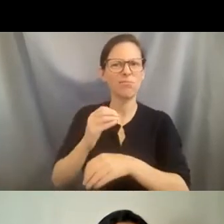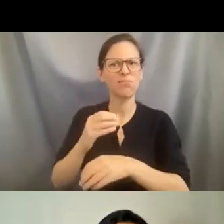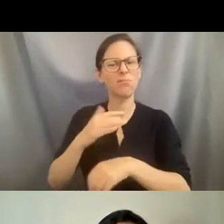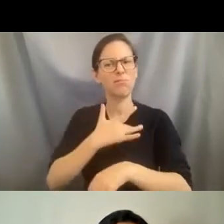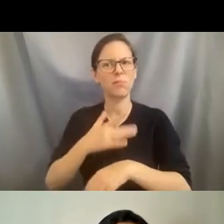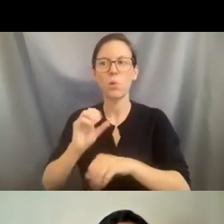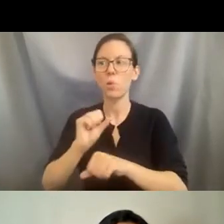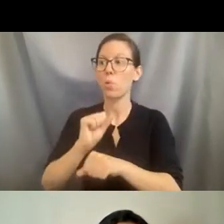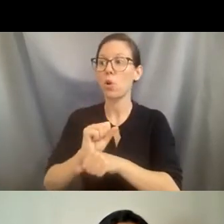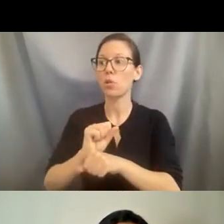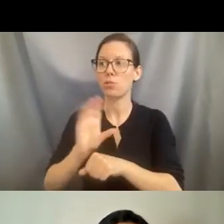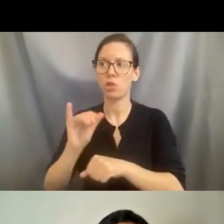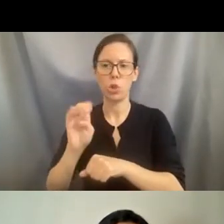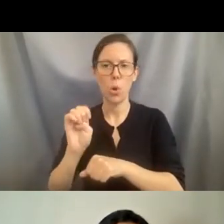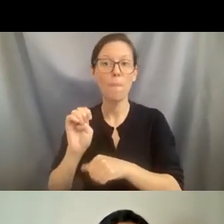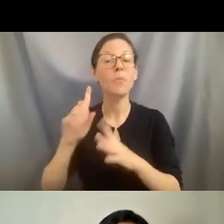starting in